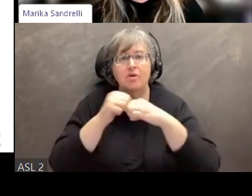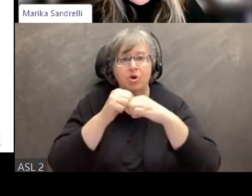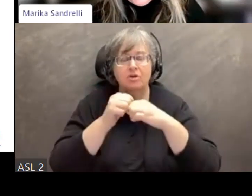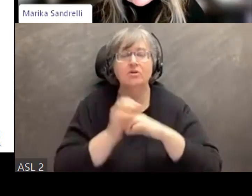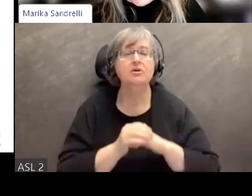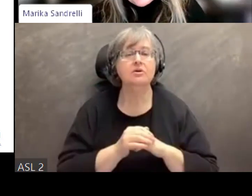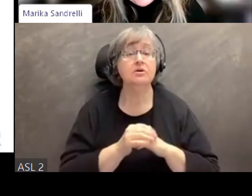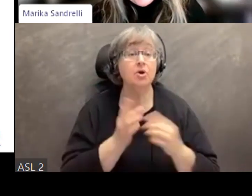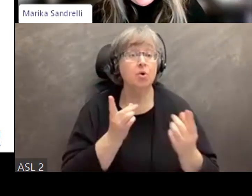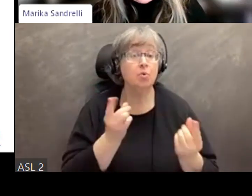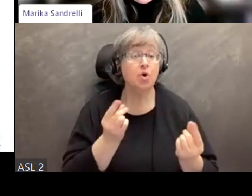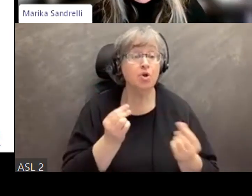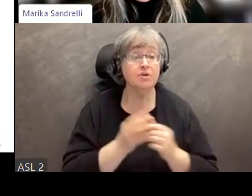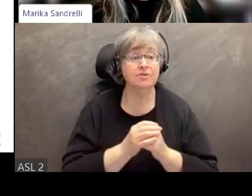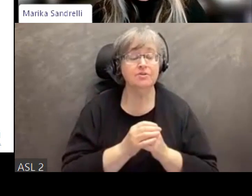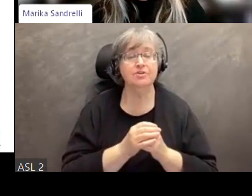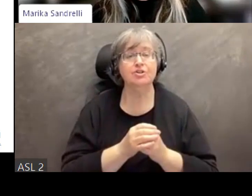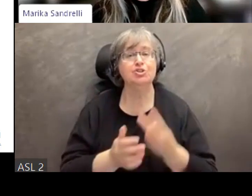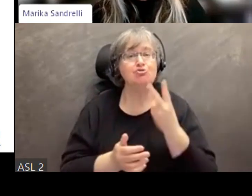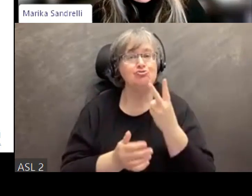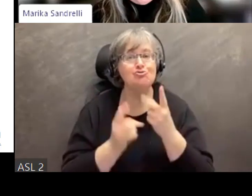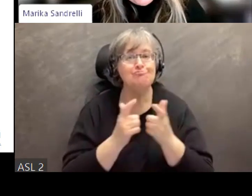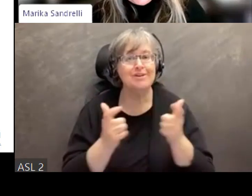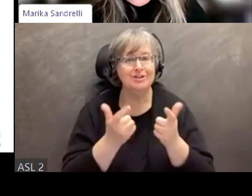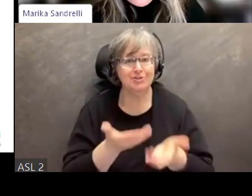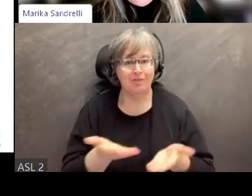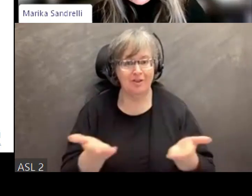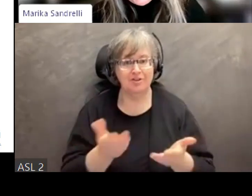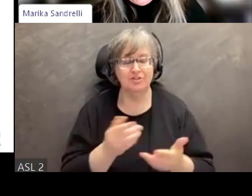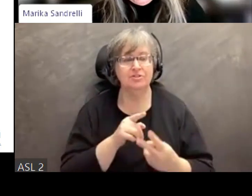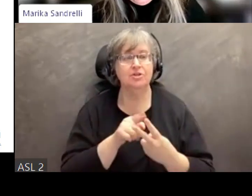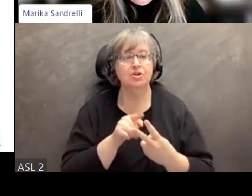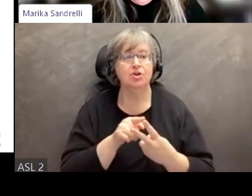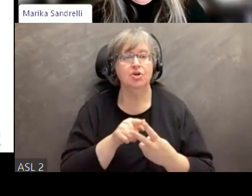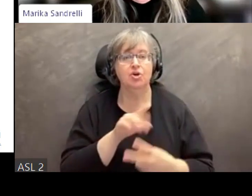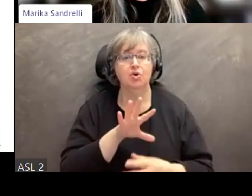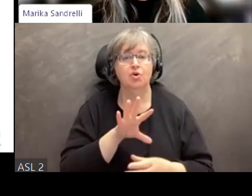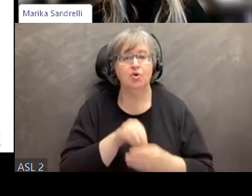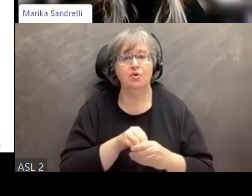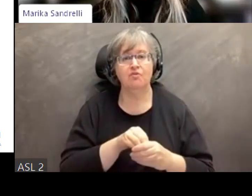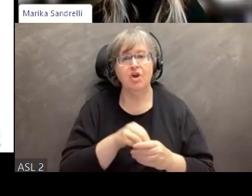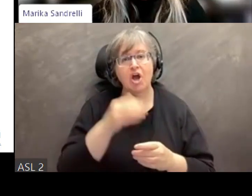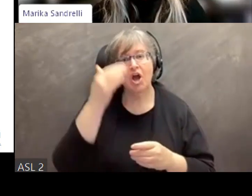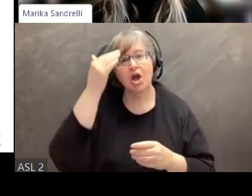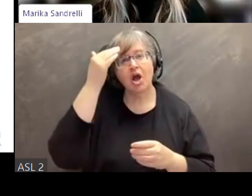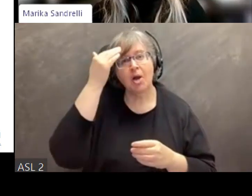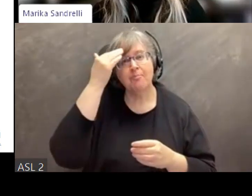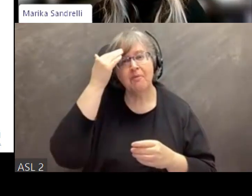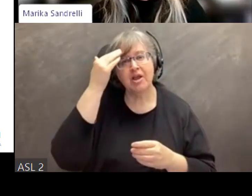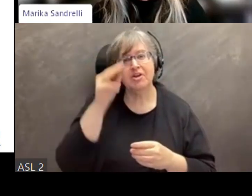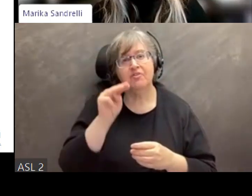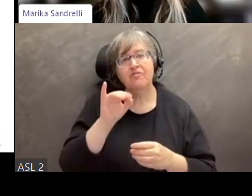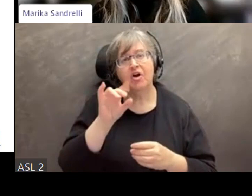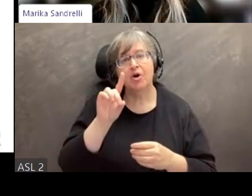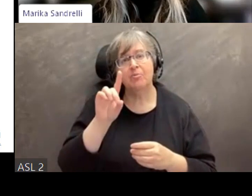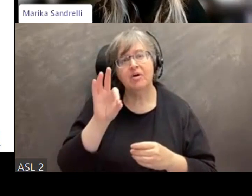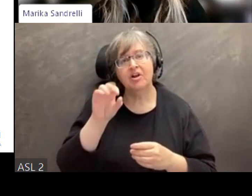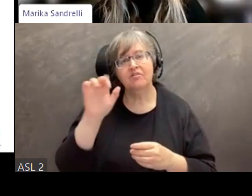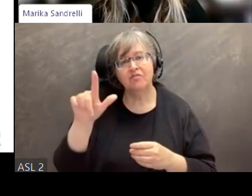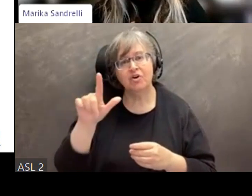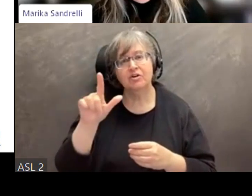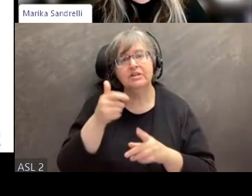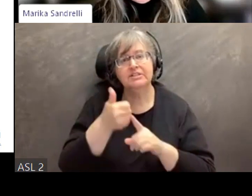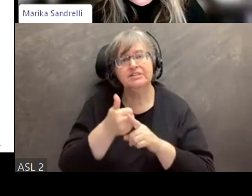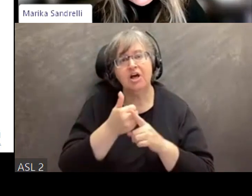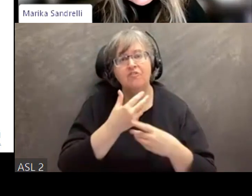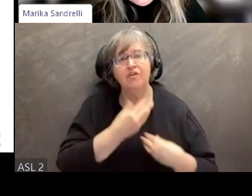the frameworks. So what we did is 2 major things. We included mindful self-compassion and